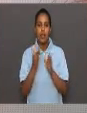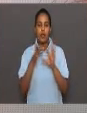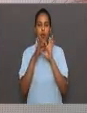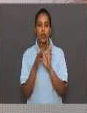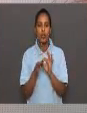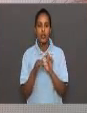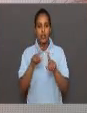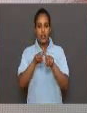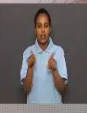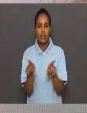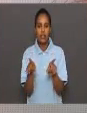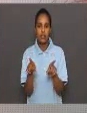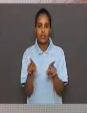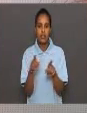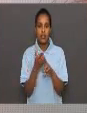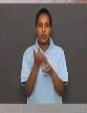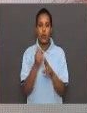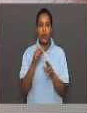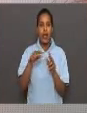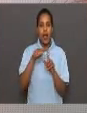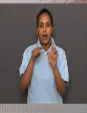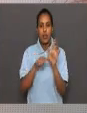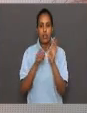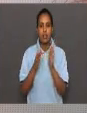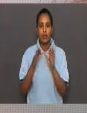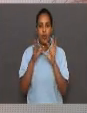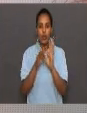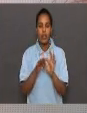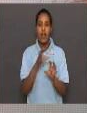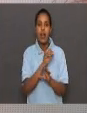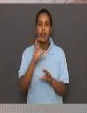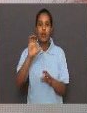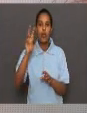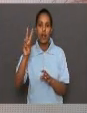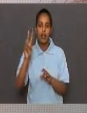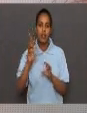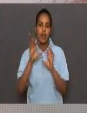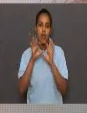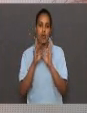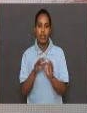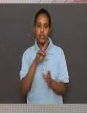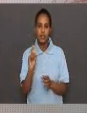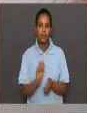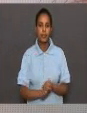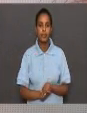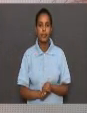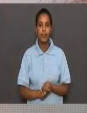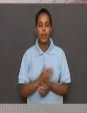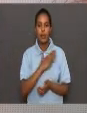is metallic bonding different from ionic bonding and covalent